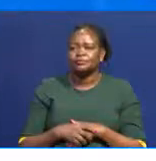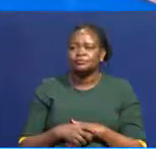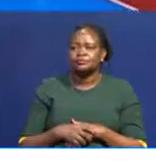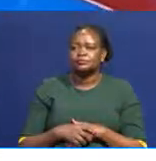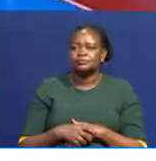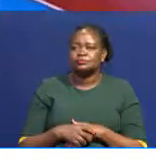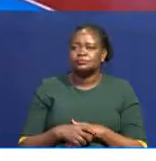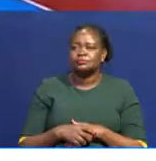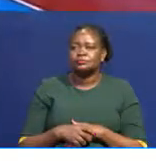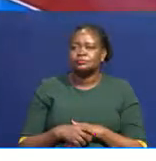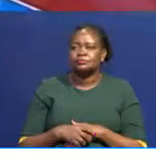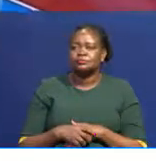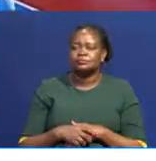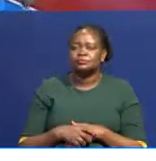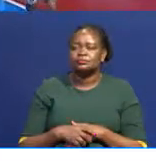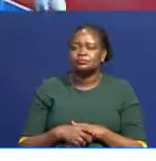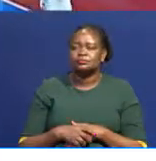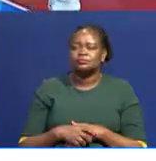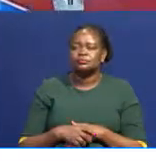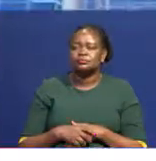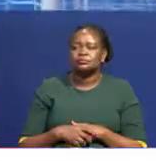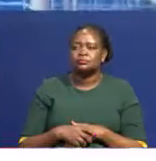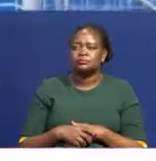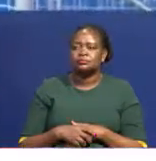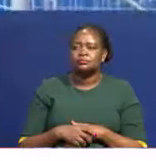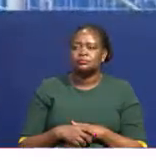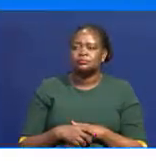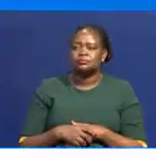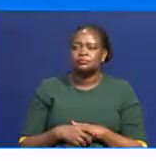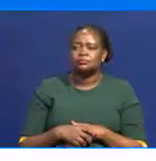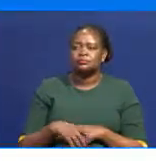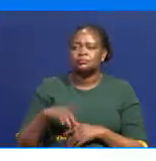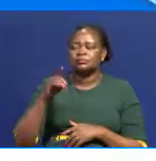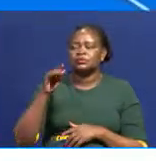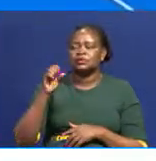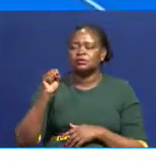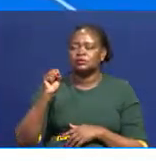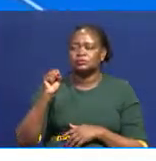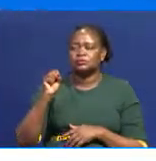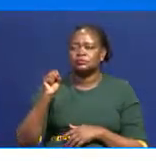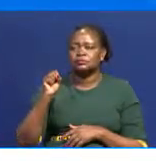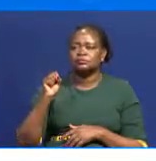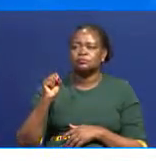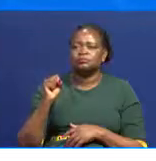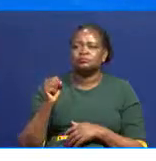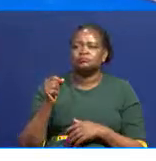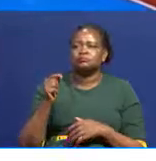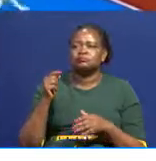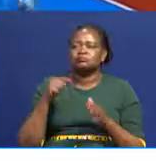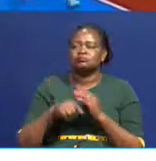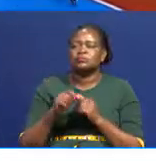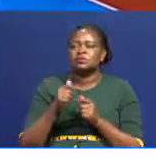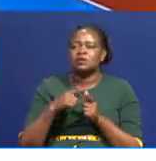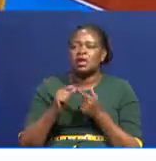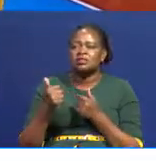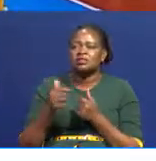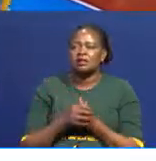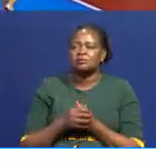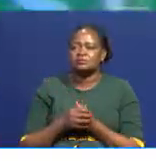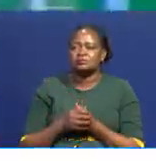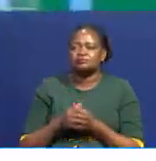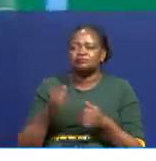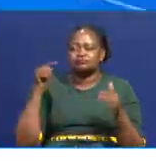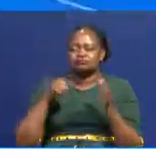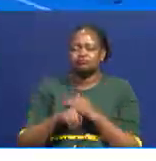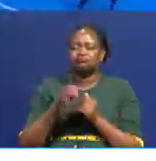5-0. Another Shirawi goal, an own goal. Idris Feni doubled his tally before the impressive Anas El Aye hit